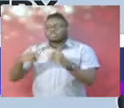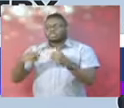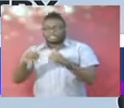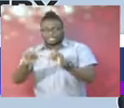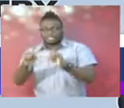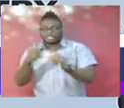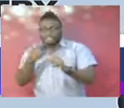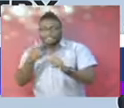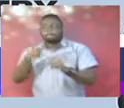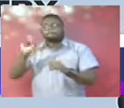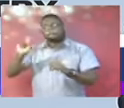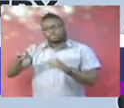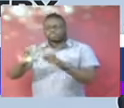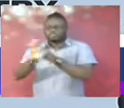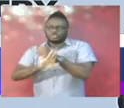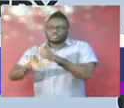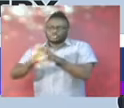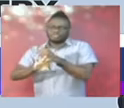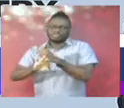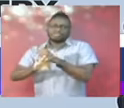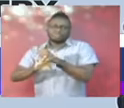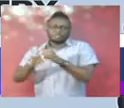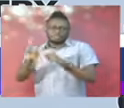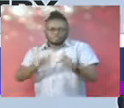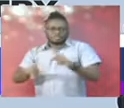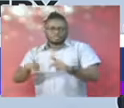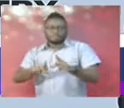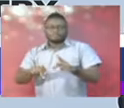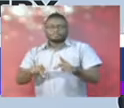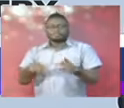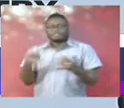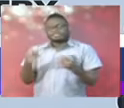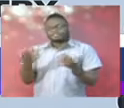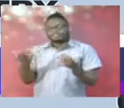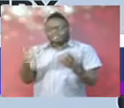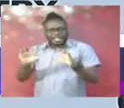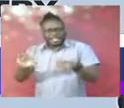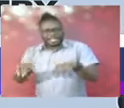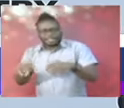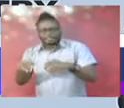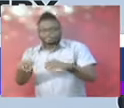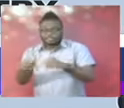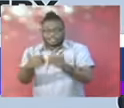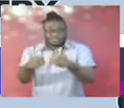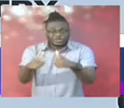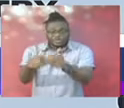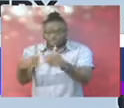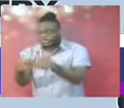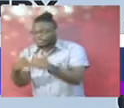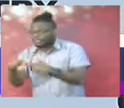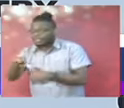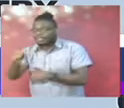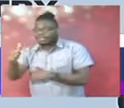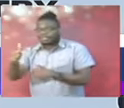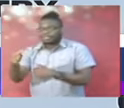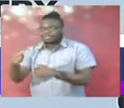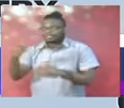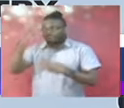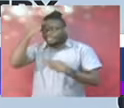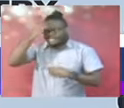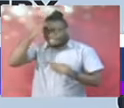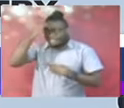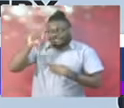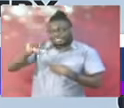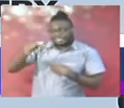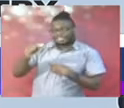vaccination campaign had launched with phase 1, which are the vulnerable people, those with comorbidities, those over 60